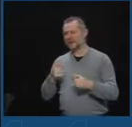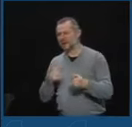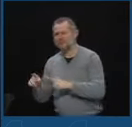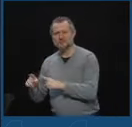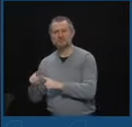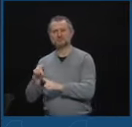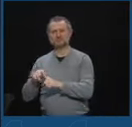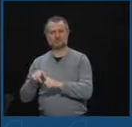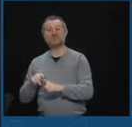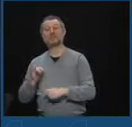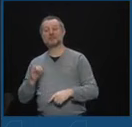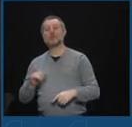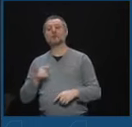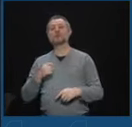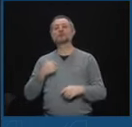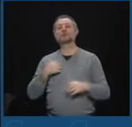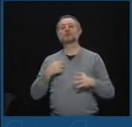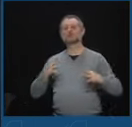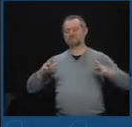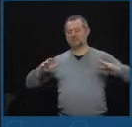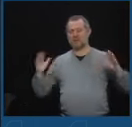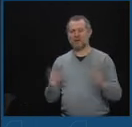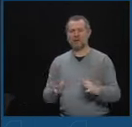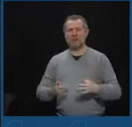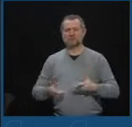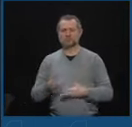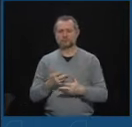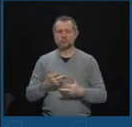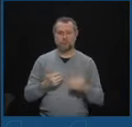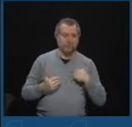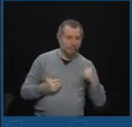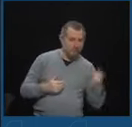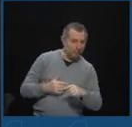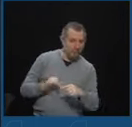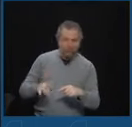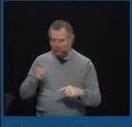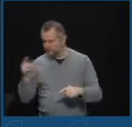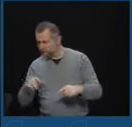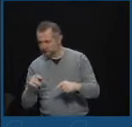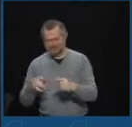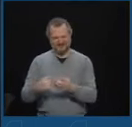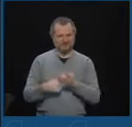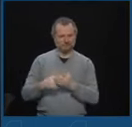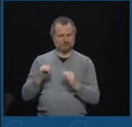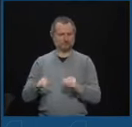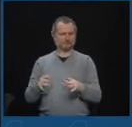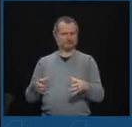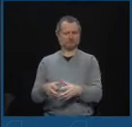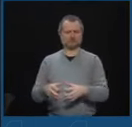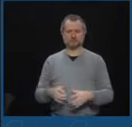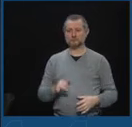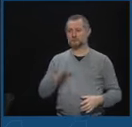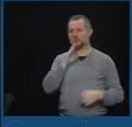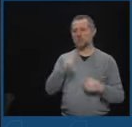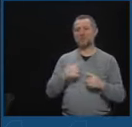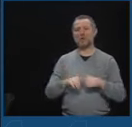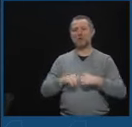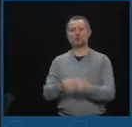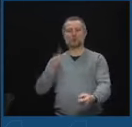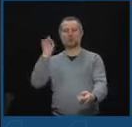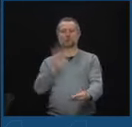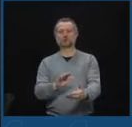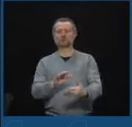to also deploy people like yourselves to those very neighborhoods. We also talked about how we can keep guns off the streets.